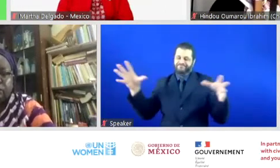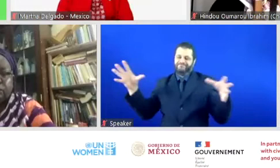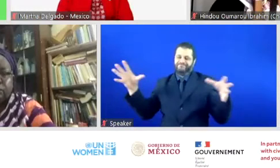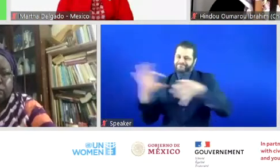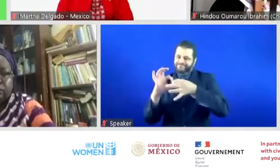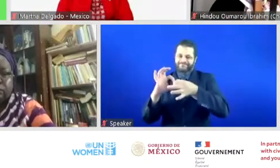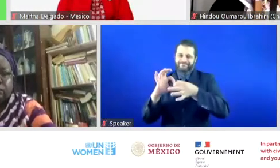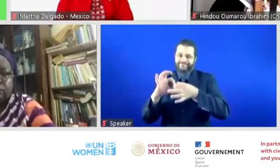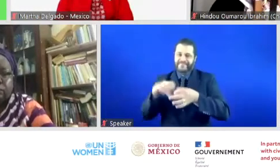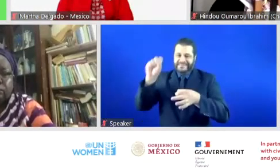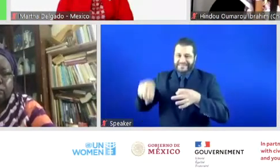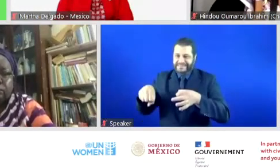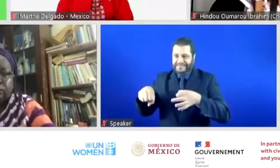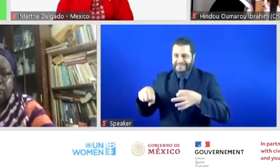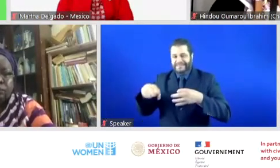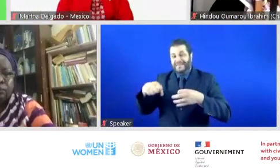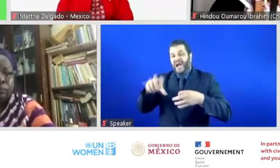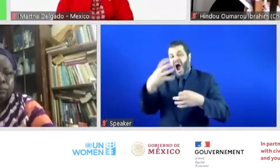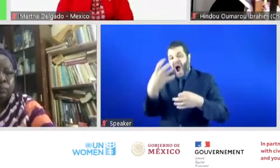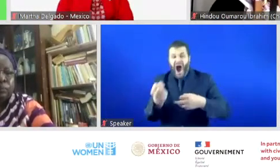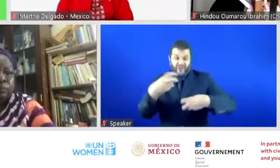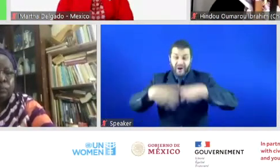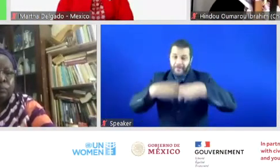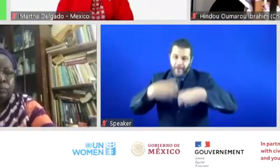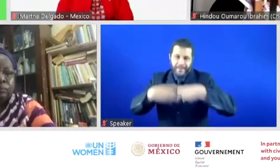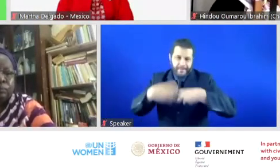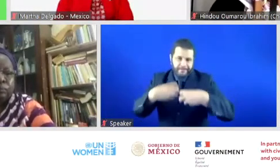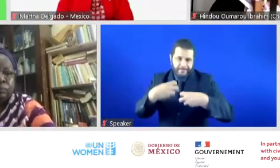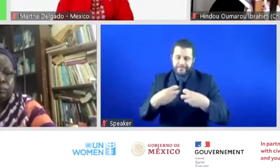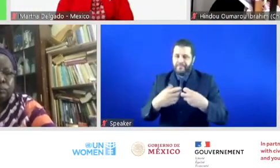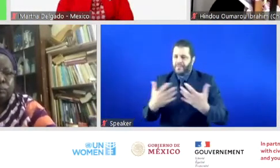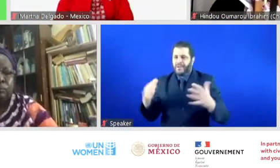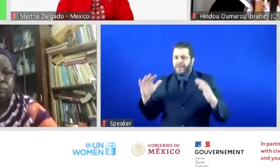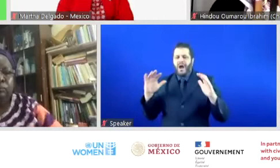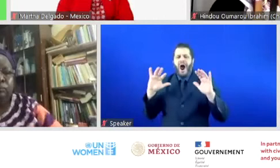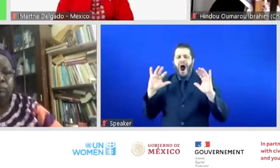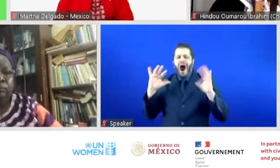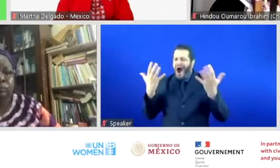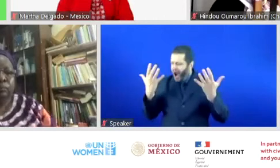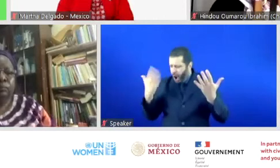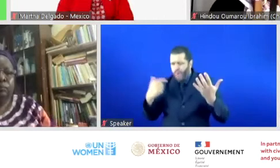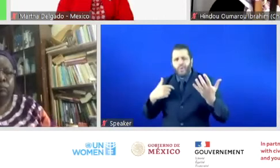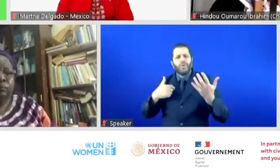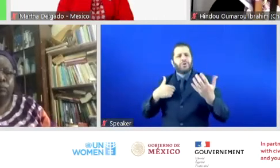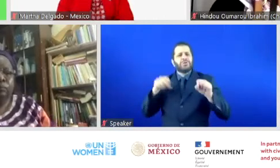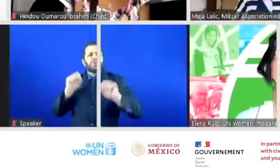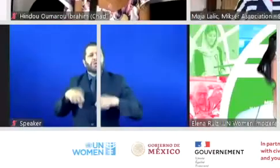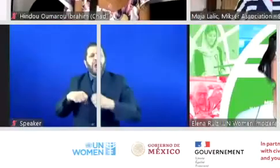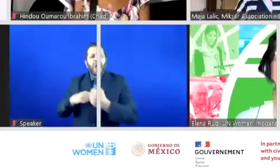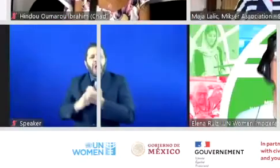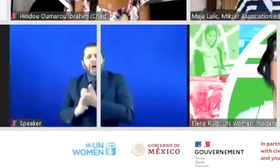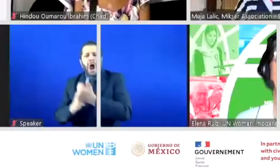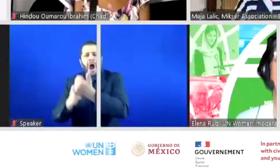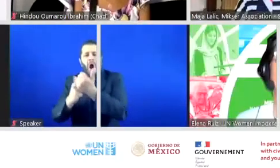female climate justice activists in this fight? Over to you, you have 3 minutes.